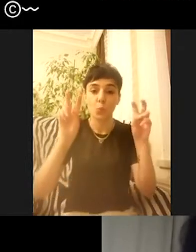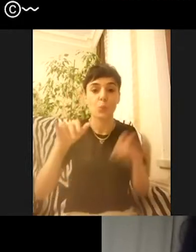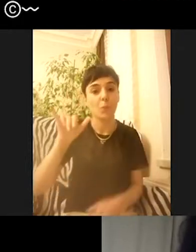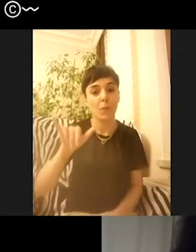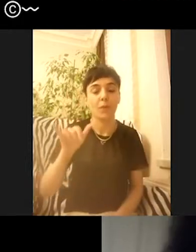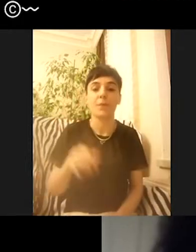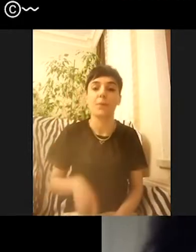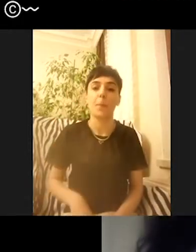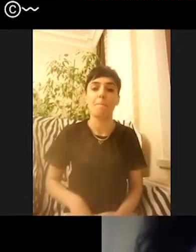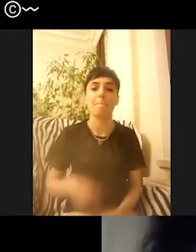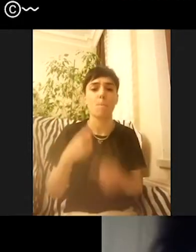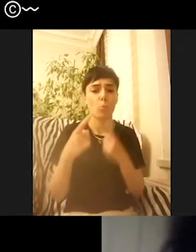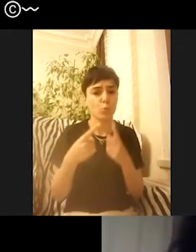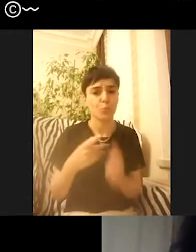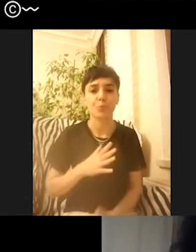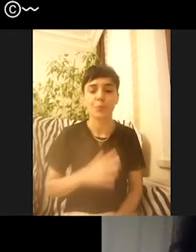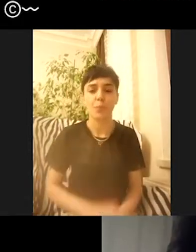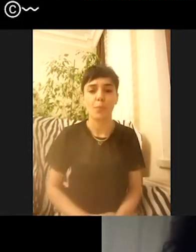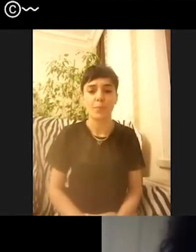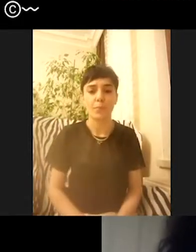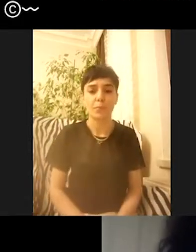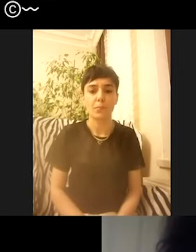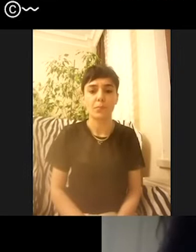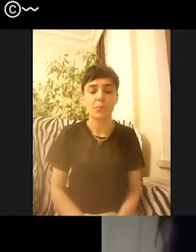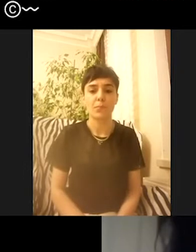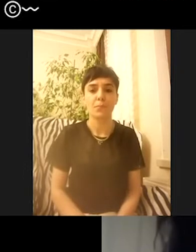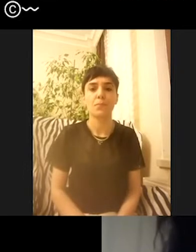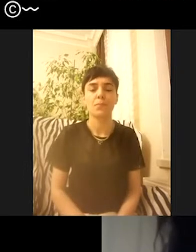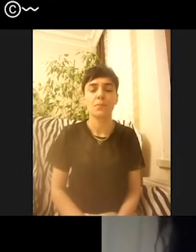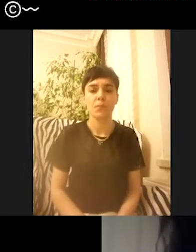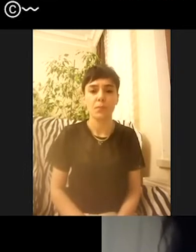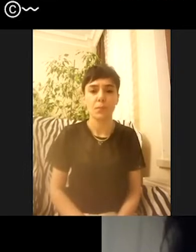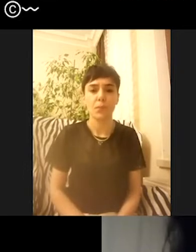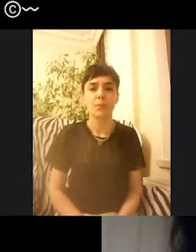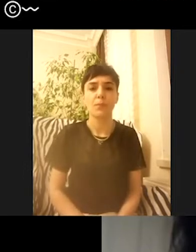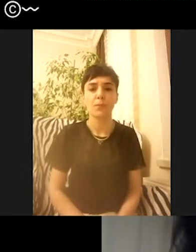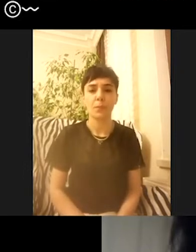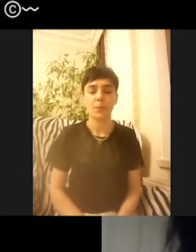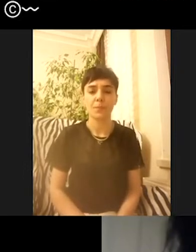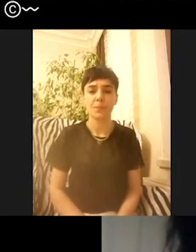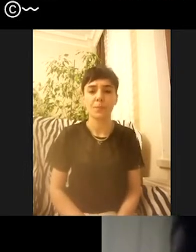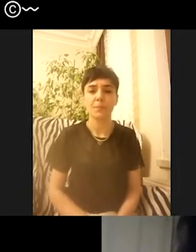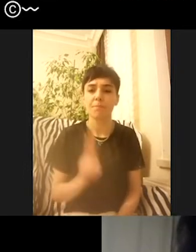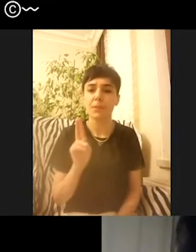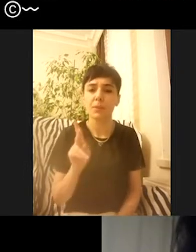Simone, let's start with your question. Yes, for sure. So we wanted to start with